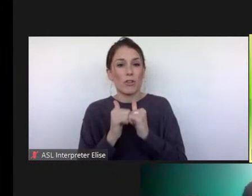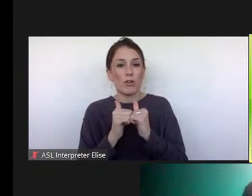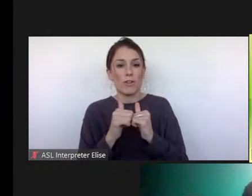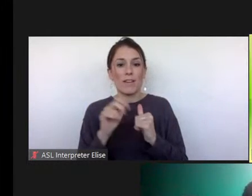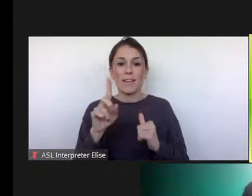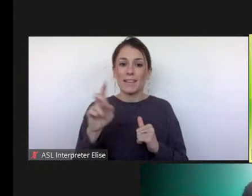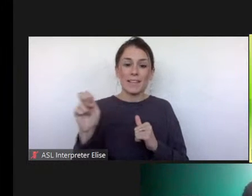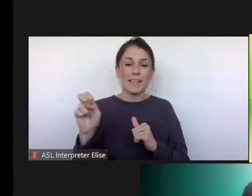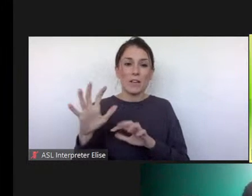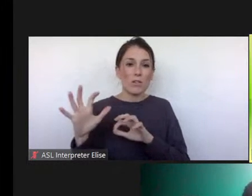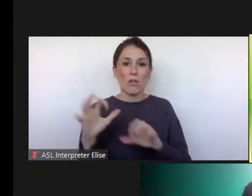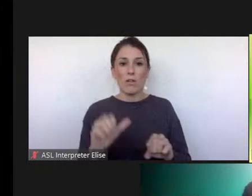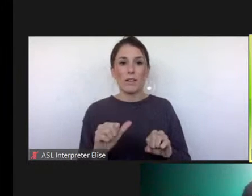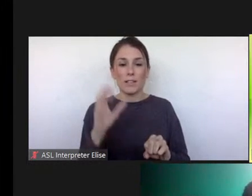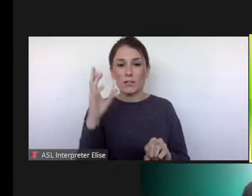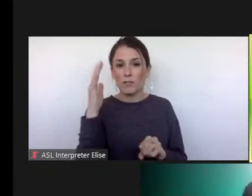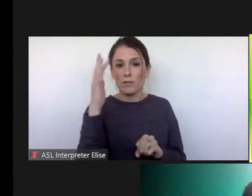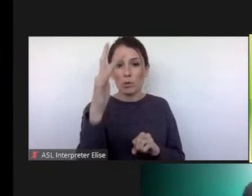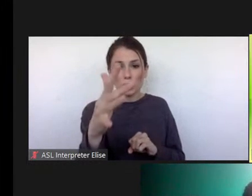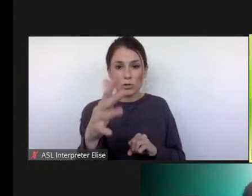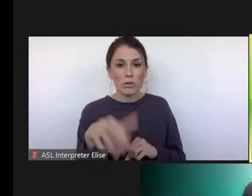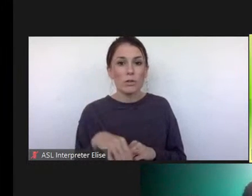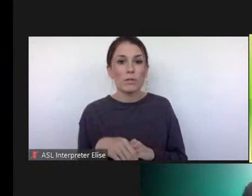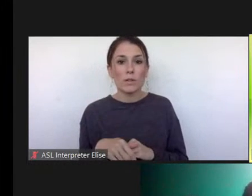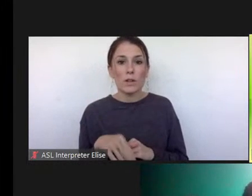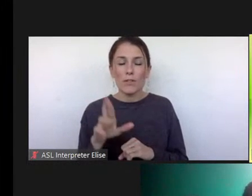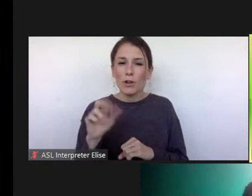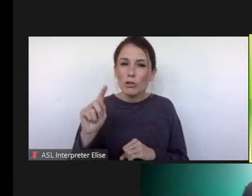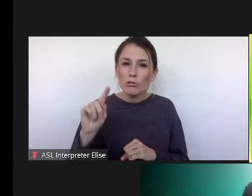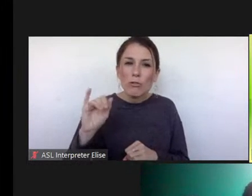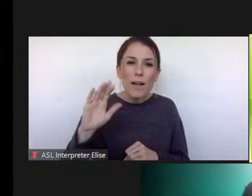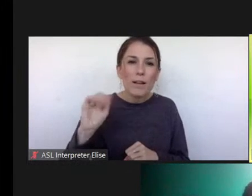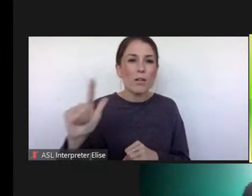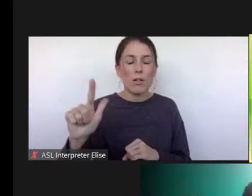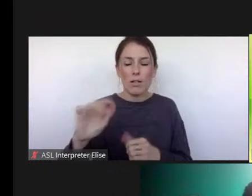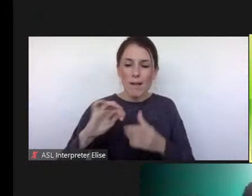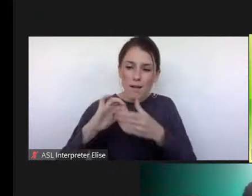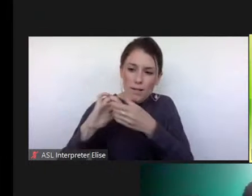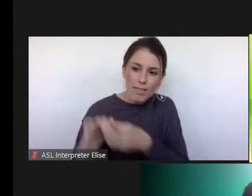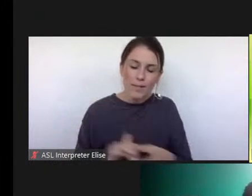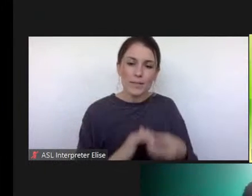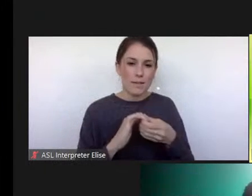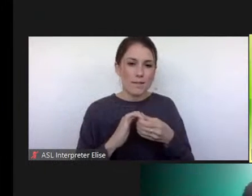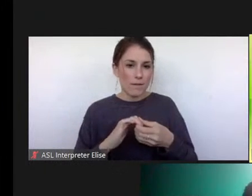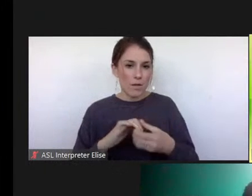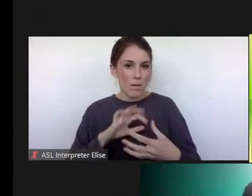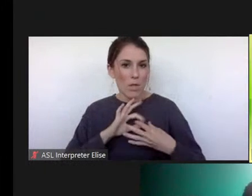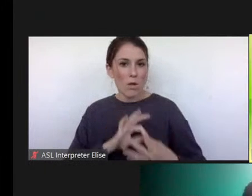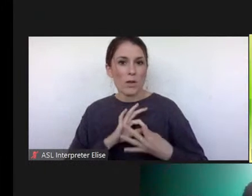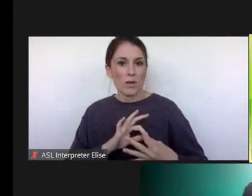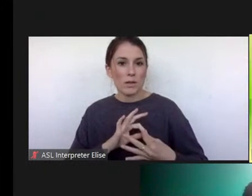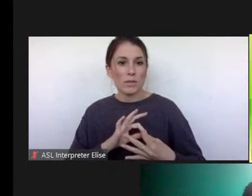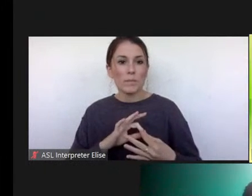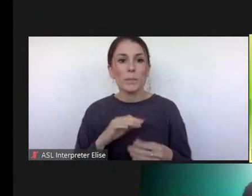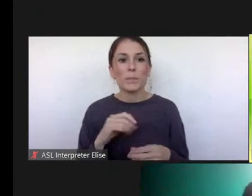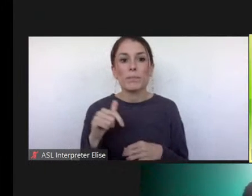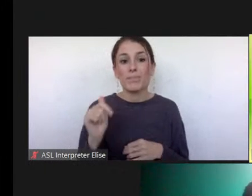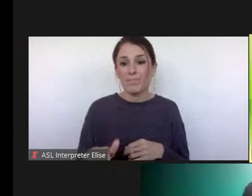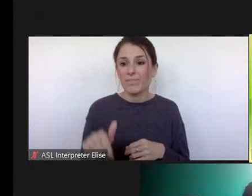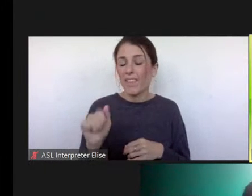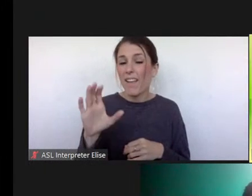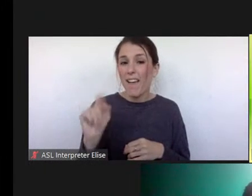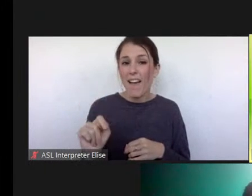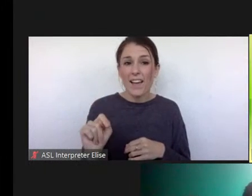radical, rooted, collective belonging. The decolonial element today is an act of